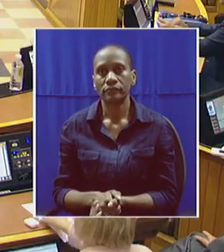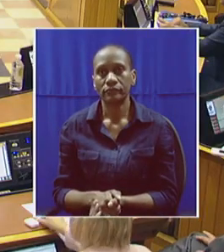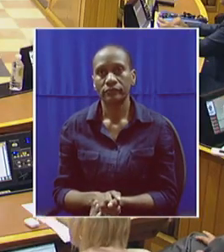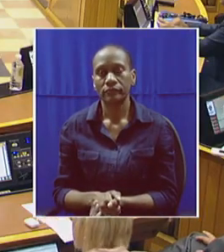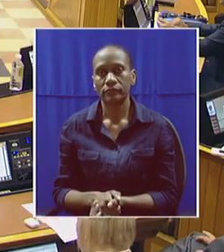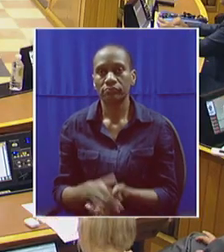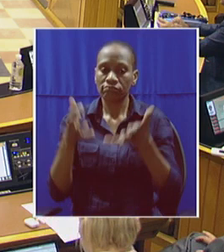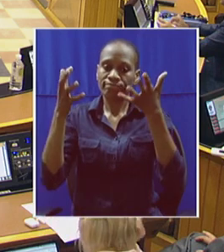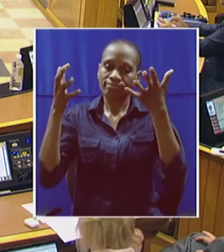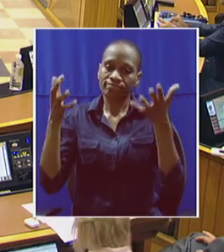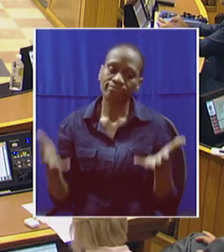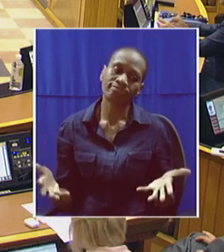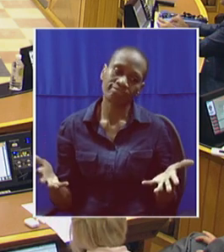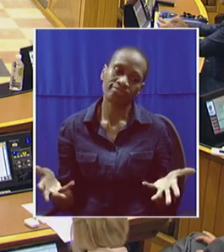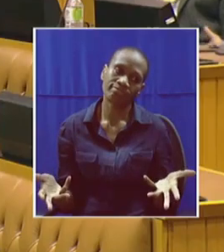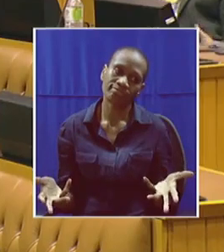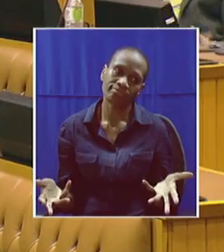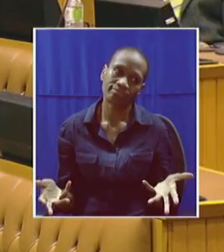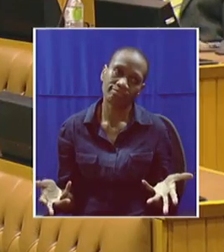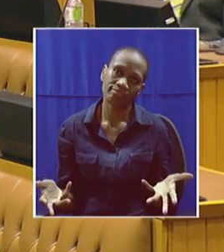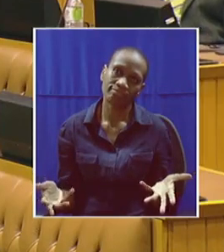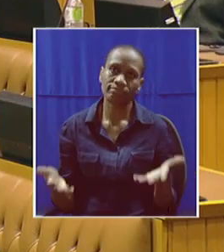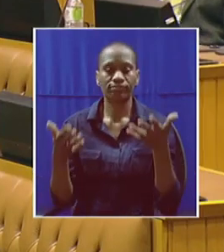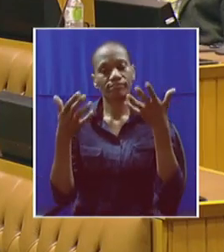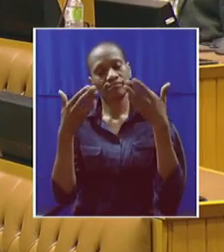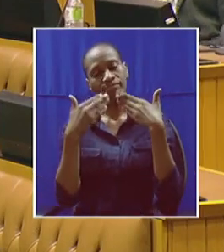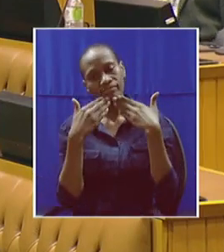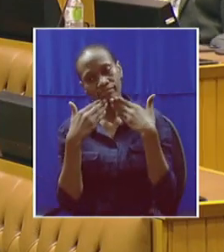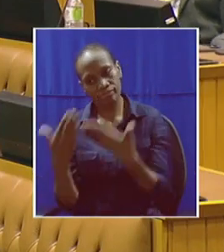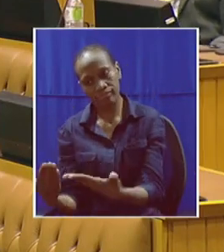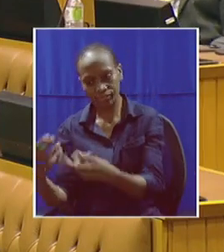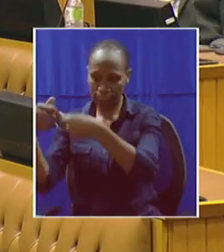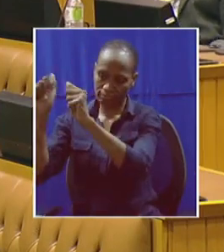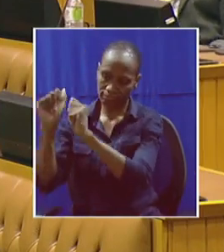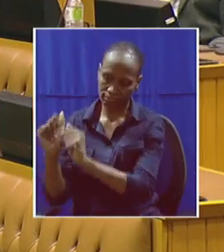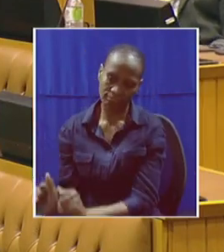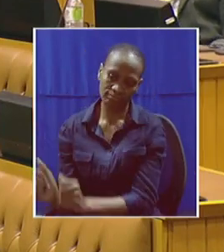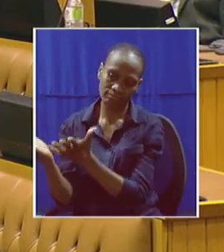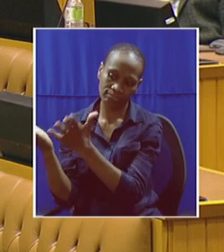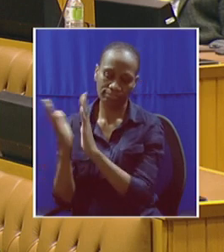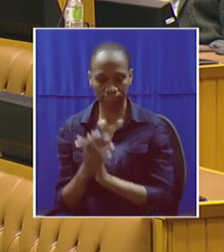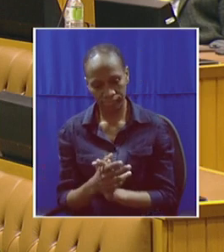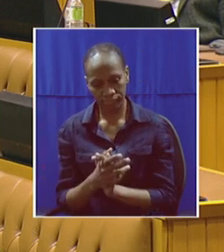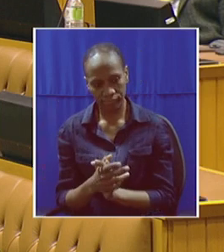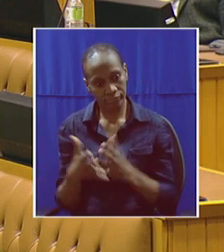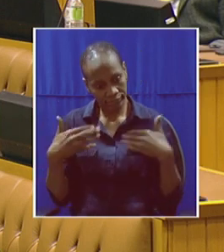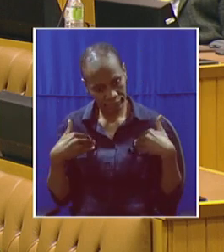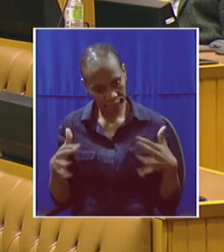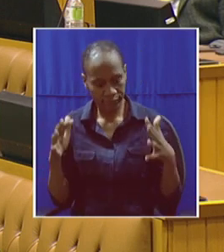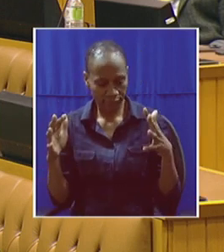Minister um thank you house chairperson let me start